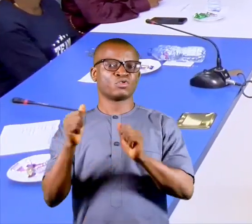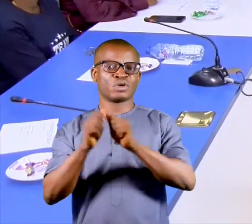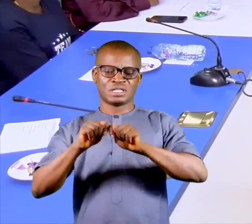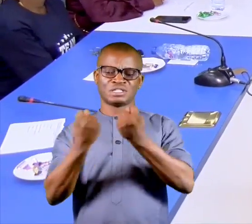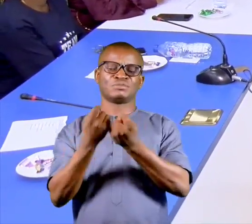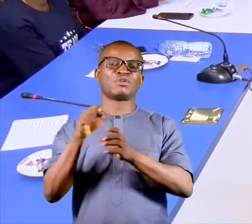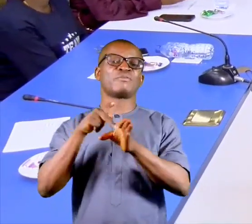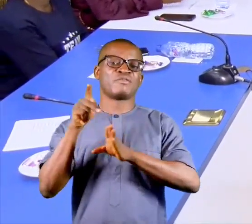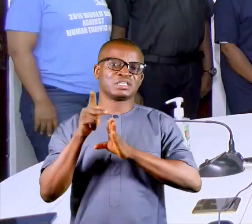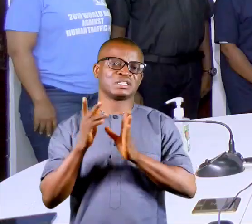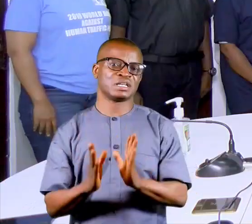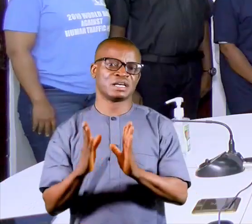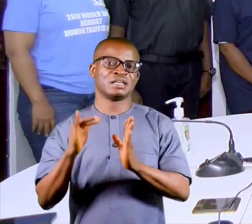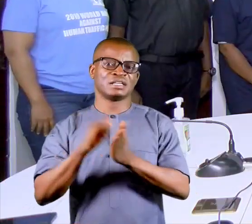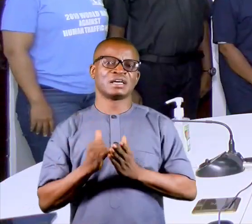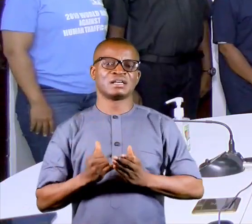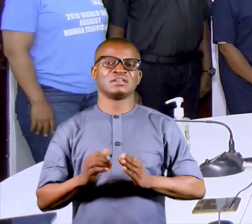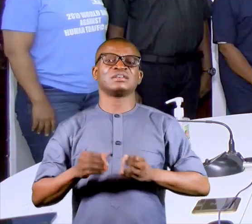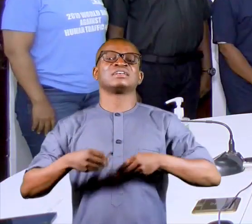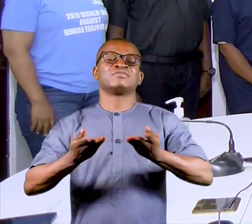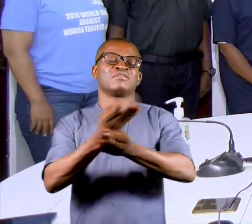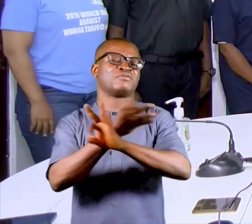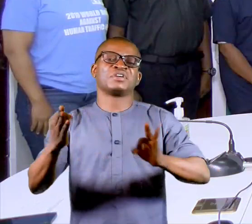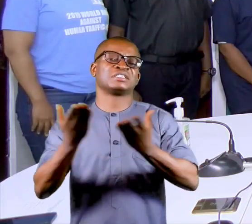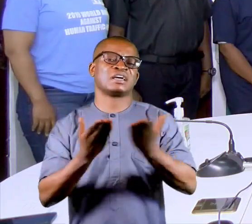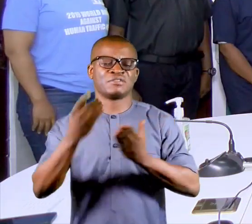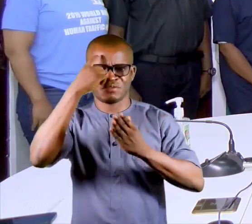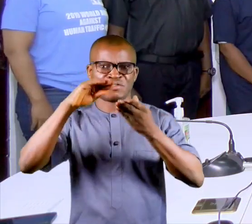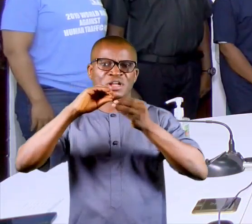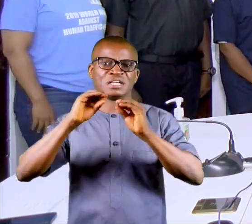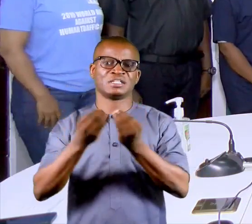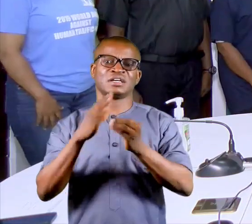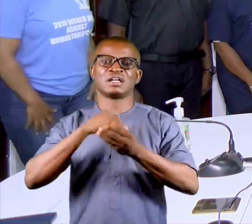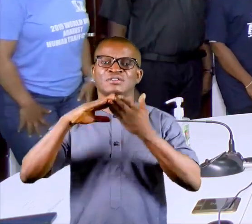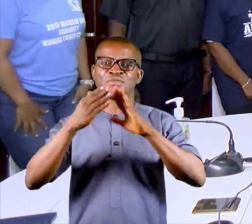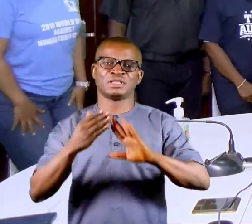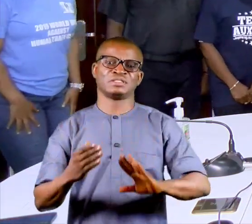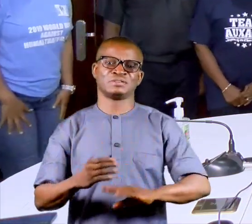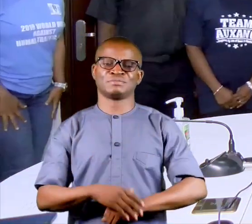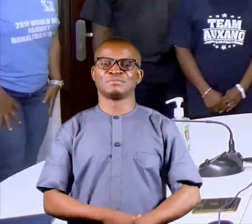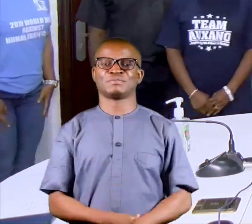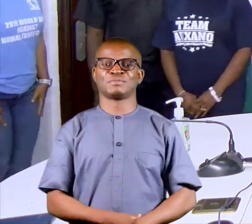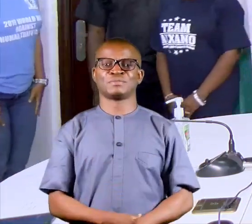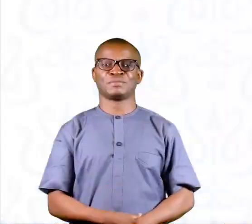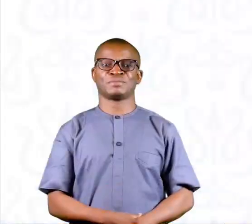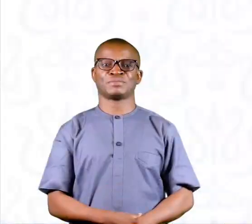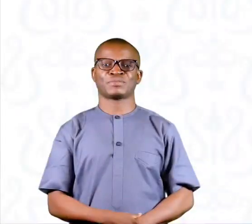made up of a team of professionals that render pro bono services to organizations and communities.